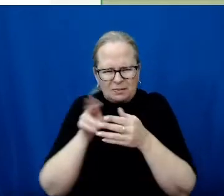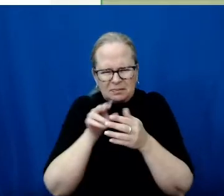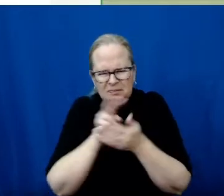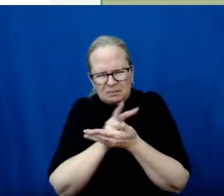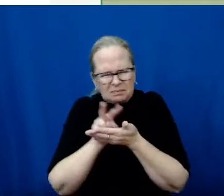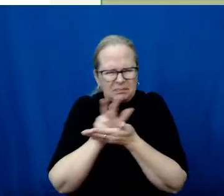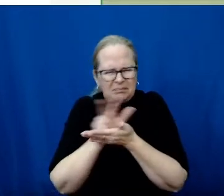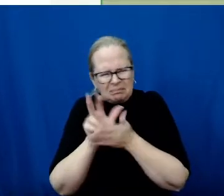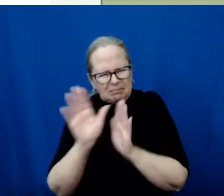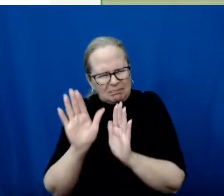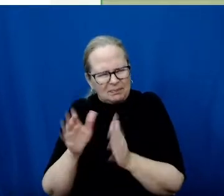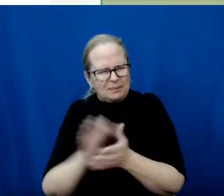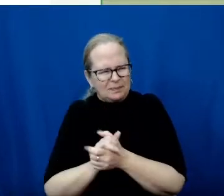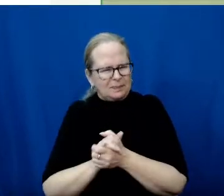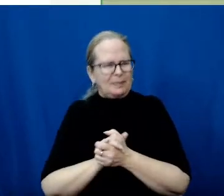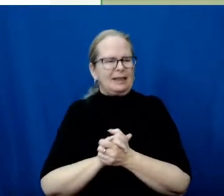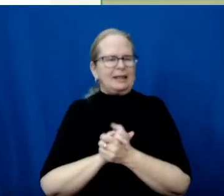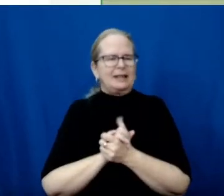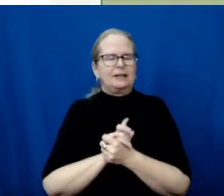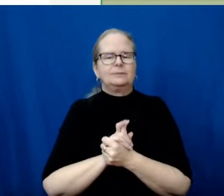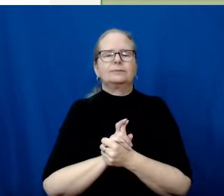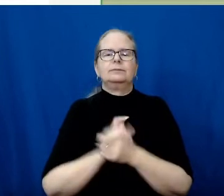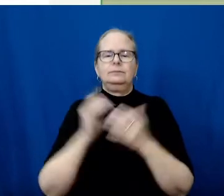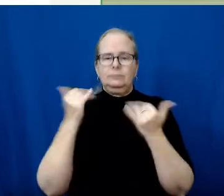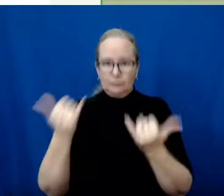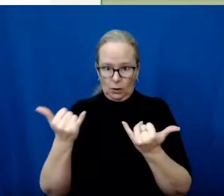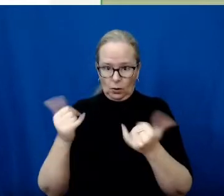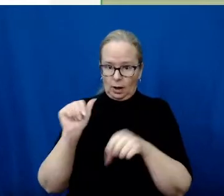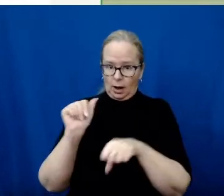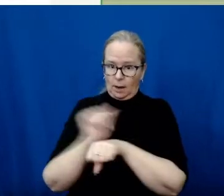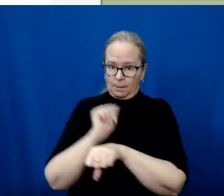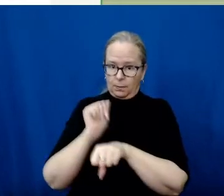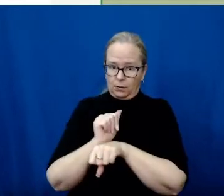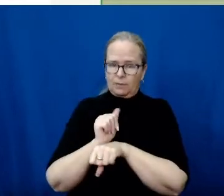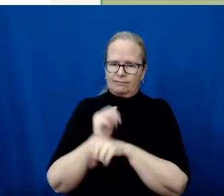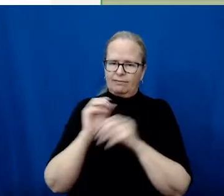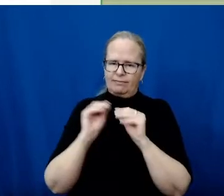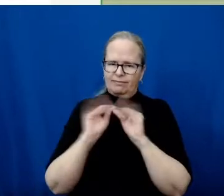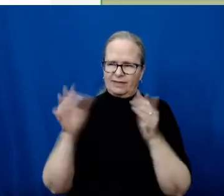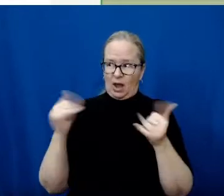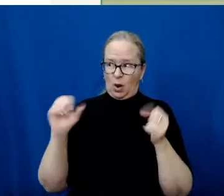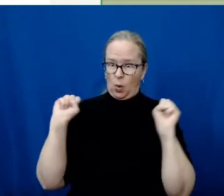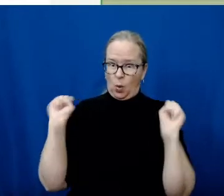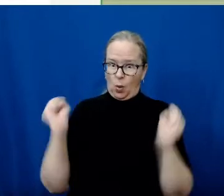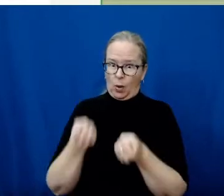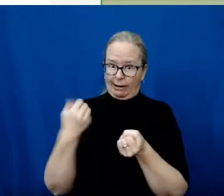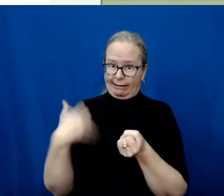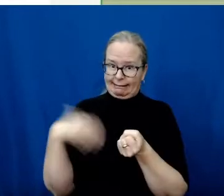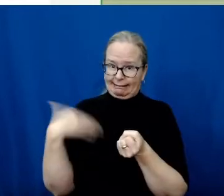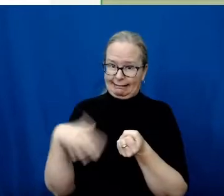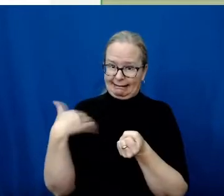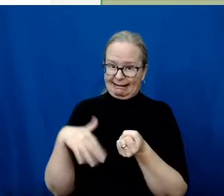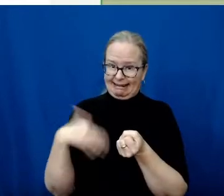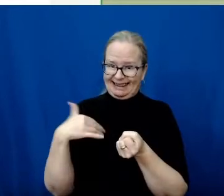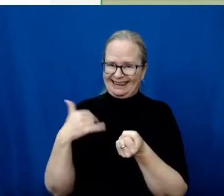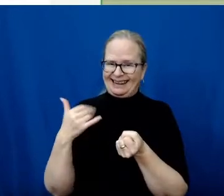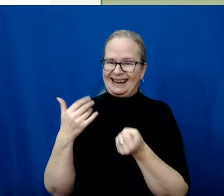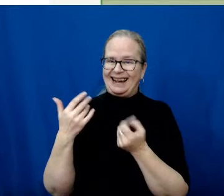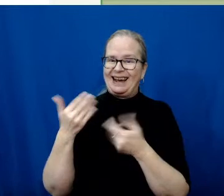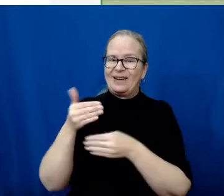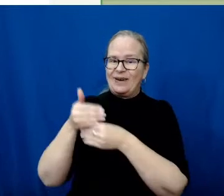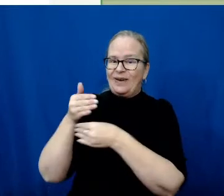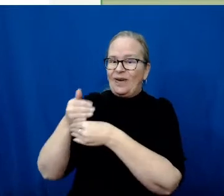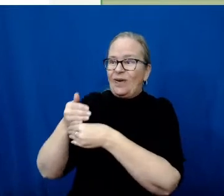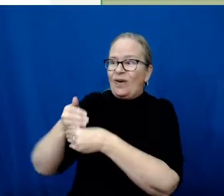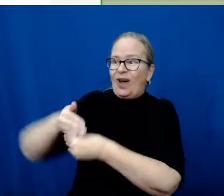cold climate, it's not always convenient to open up a window and then, of course, have thermal comfort, where you're going